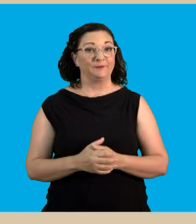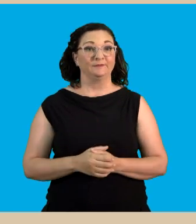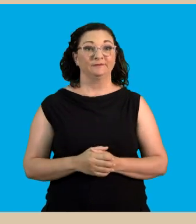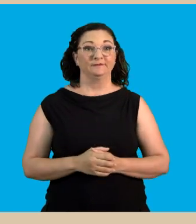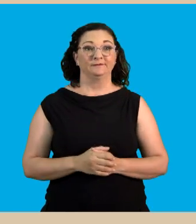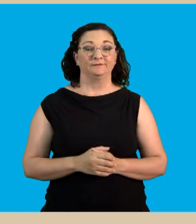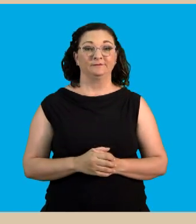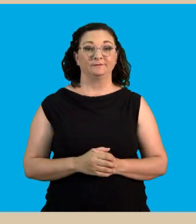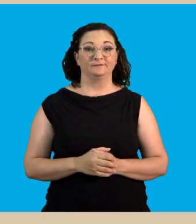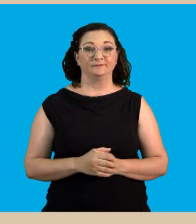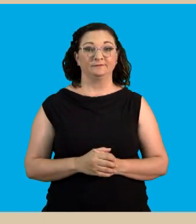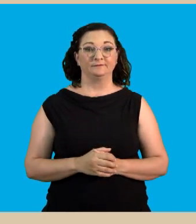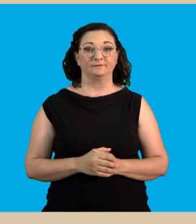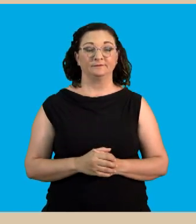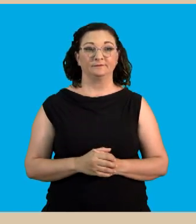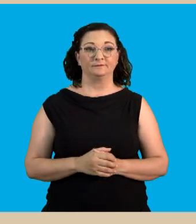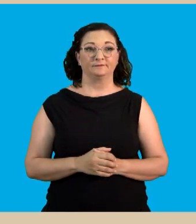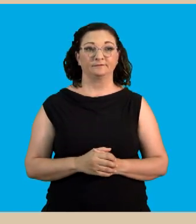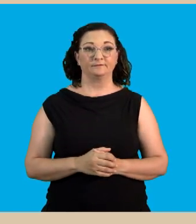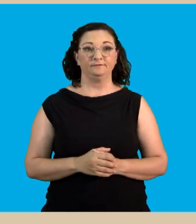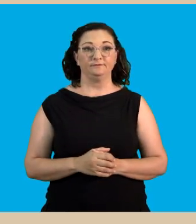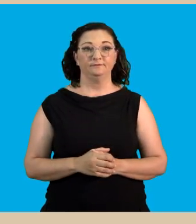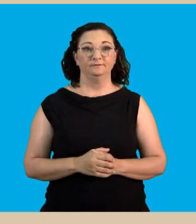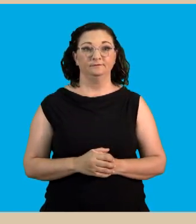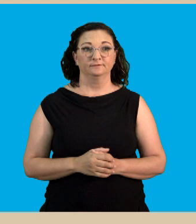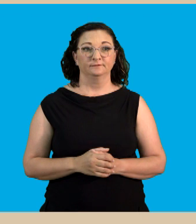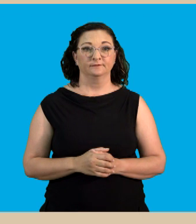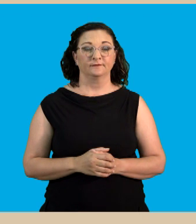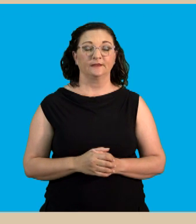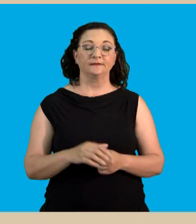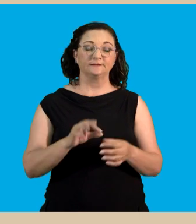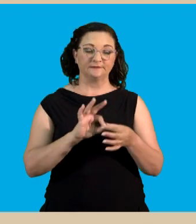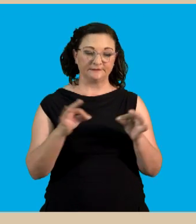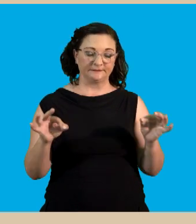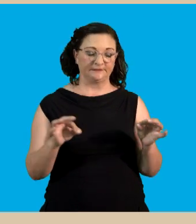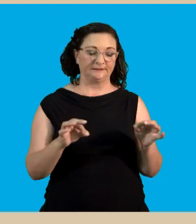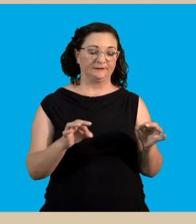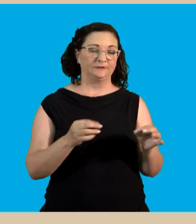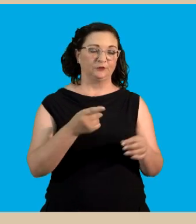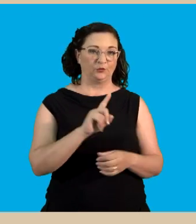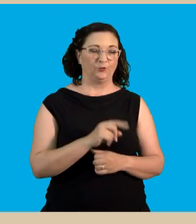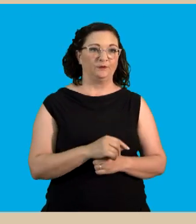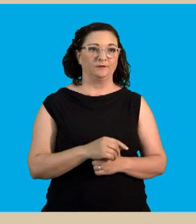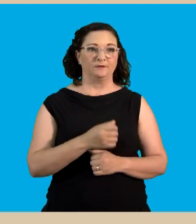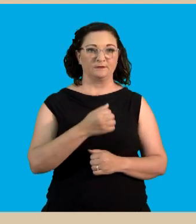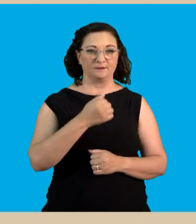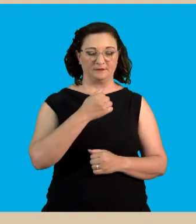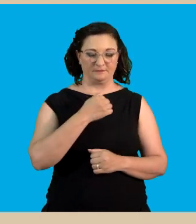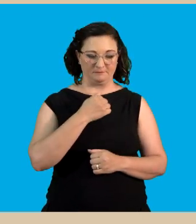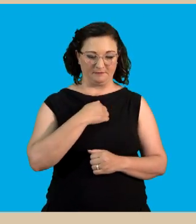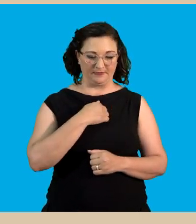of how the planets follow each other from the sun. Right, let's write our sentence down. We said it is